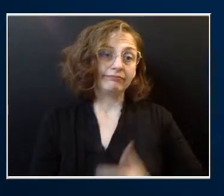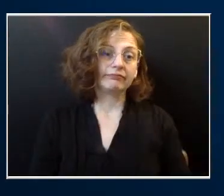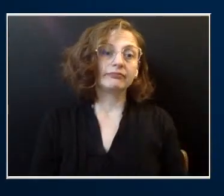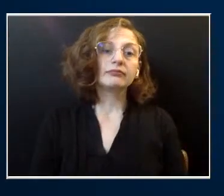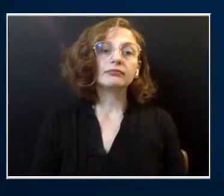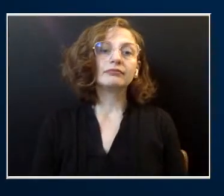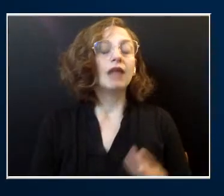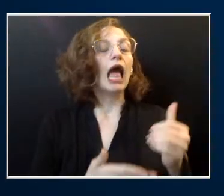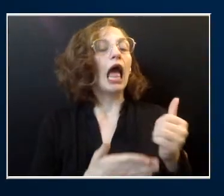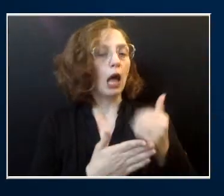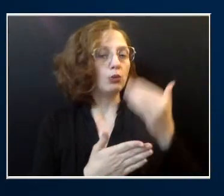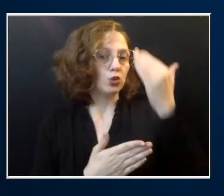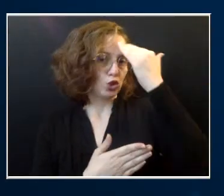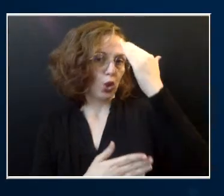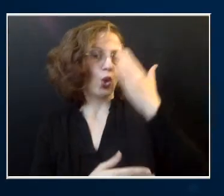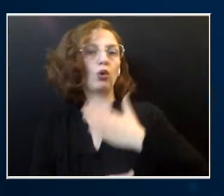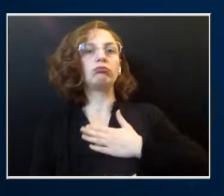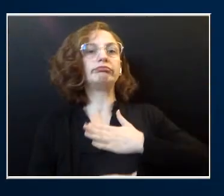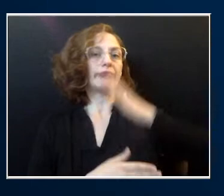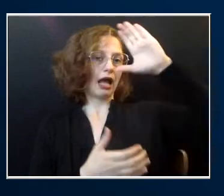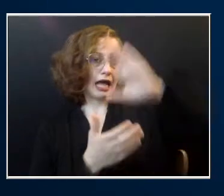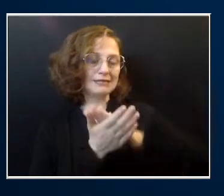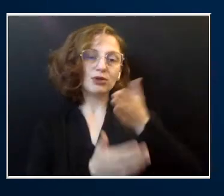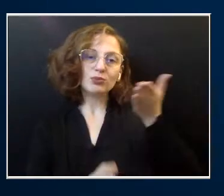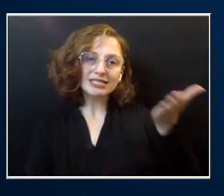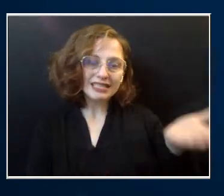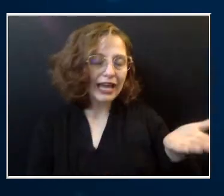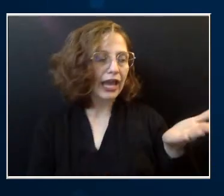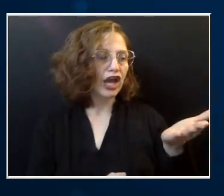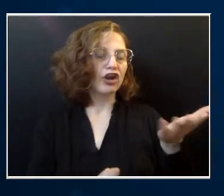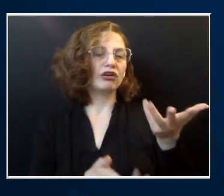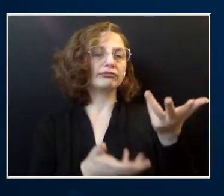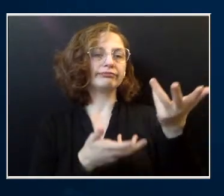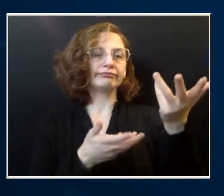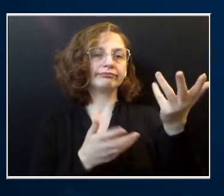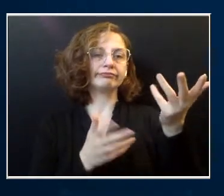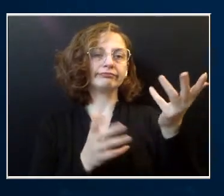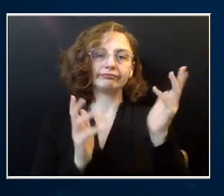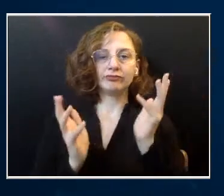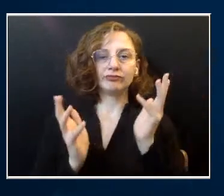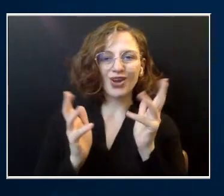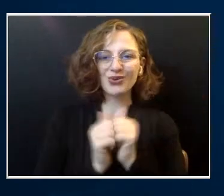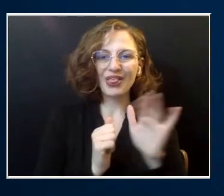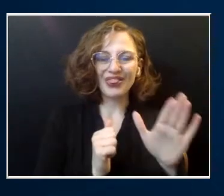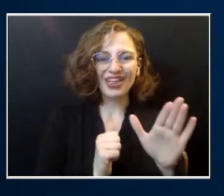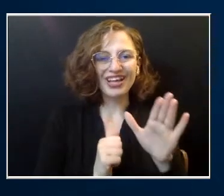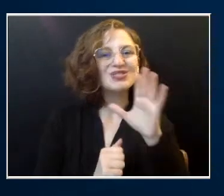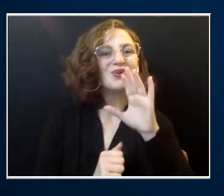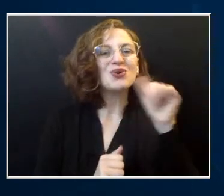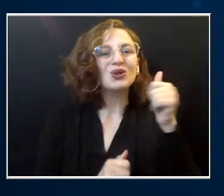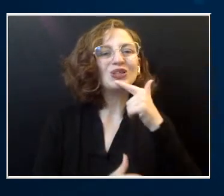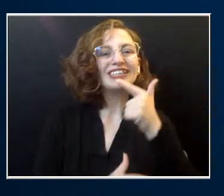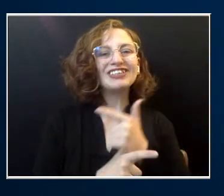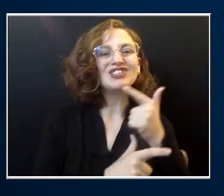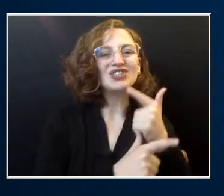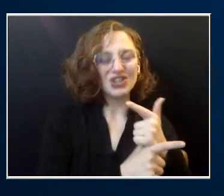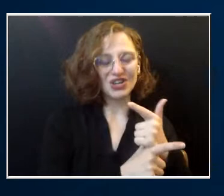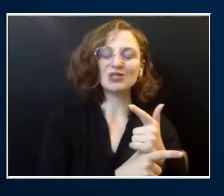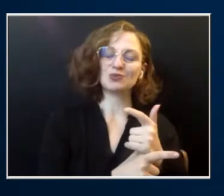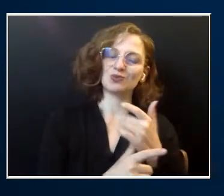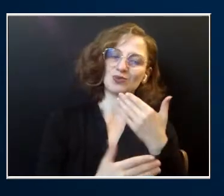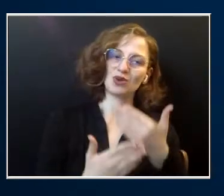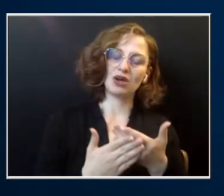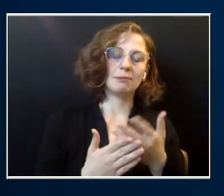with us and talking to his older sisters. It was just a bad